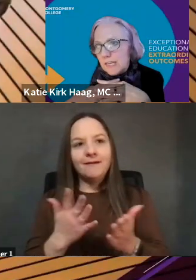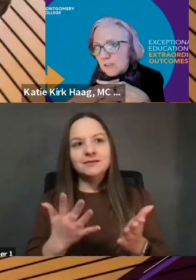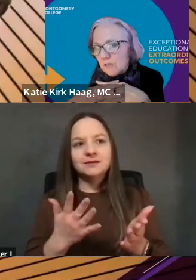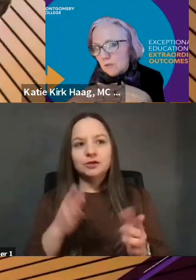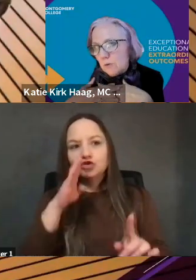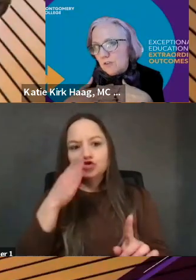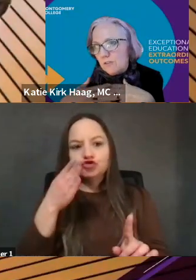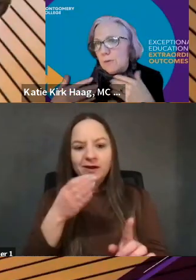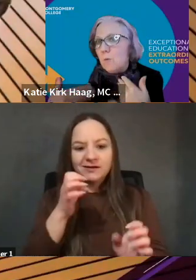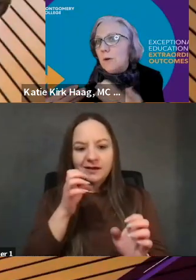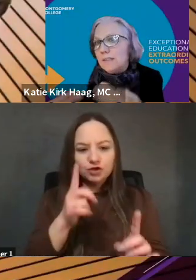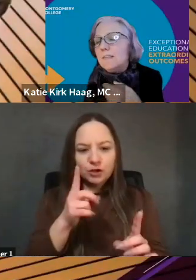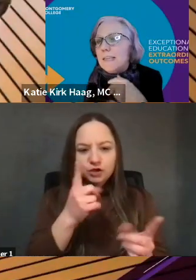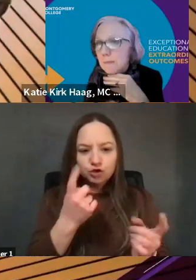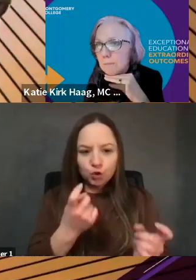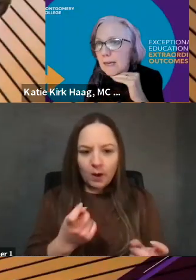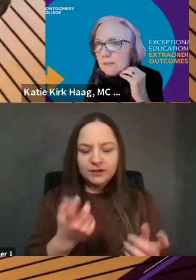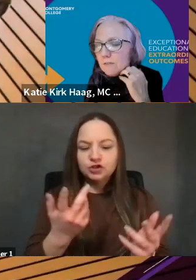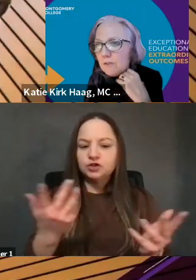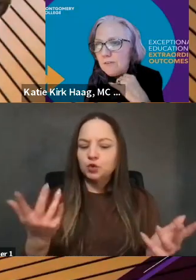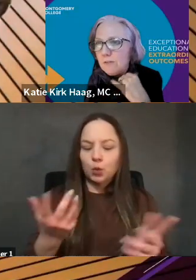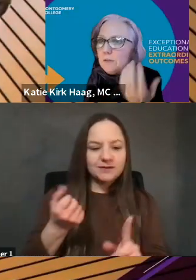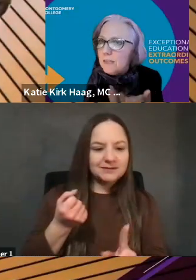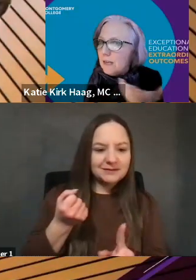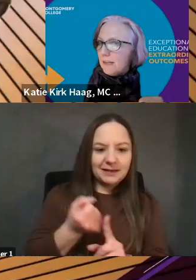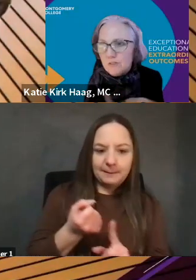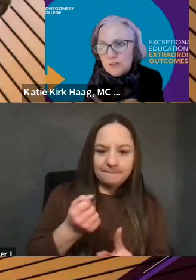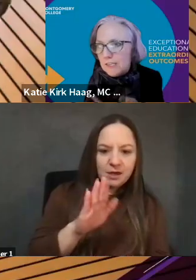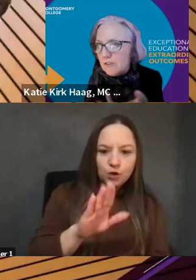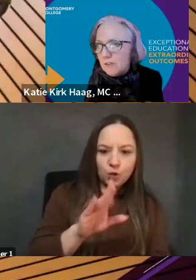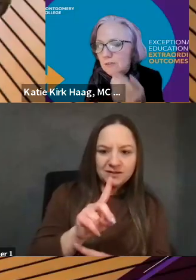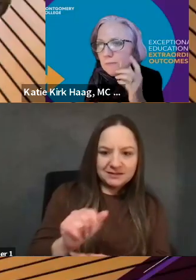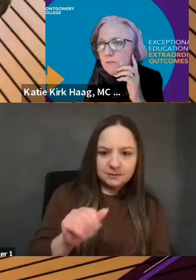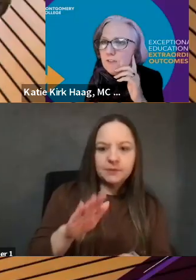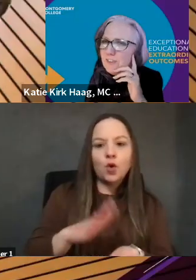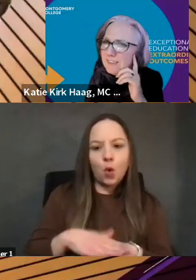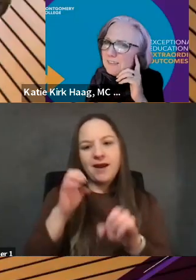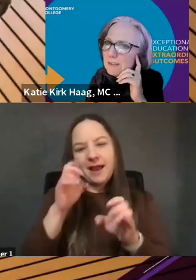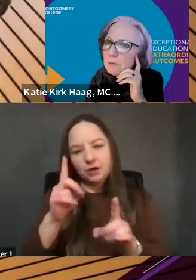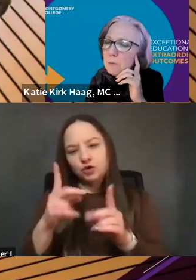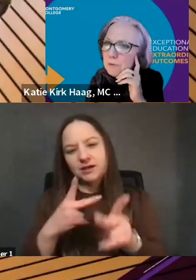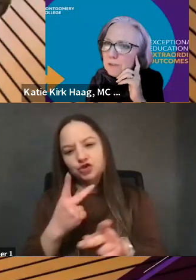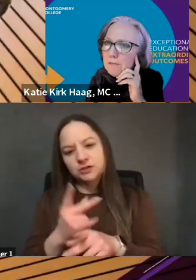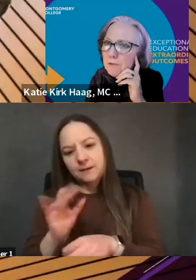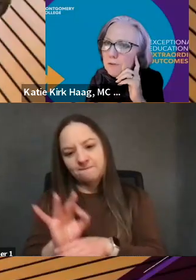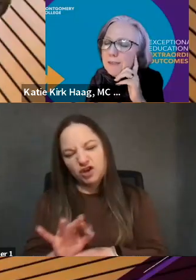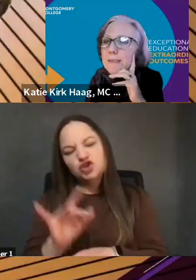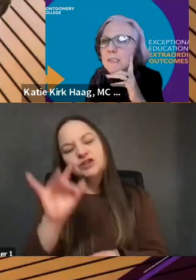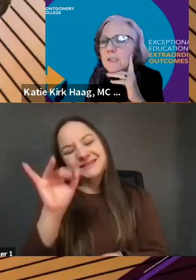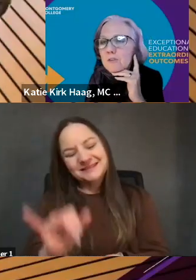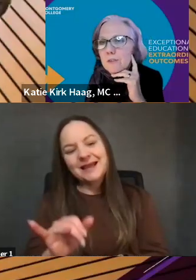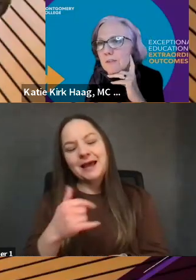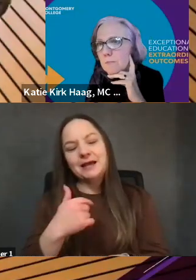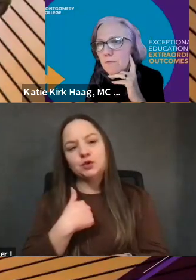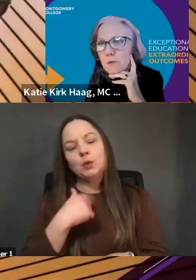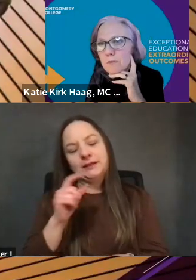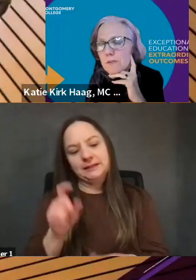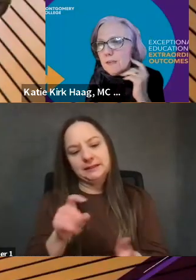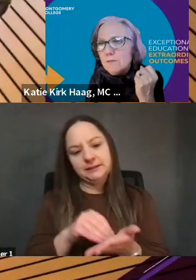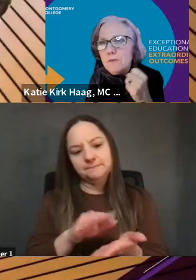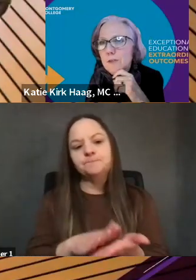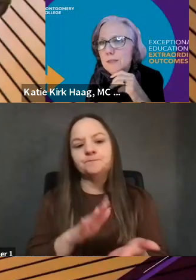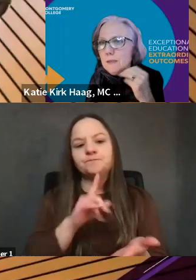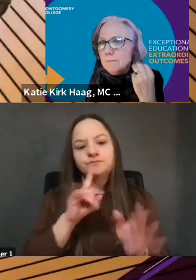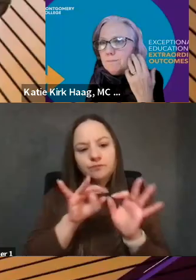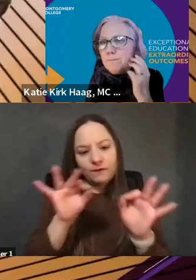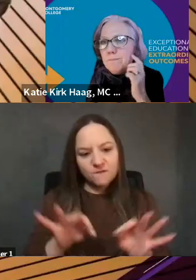directed educational questions about what is the impact of your disability on educational type functions, because that's what we're looking for. So there's some forms